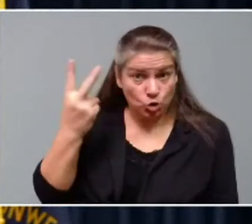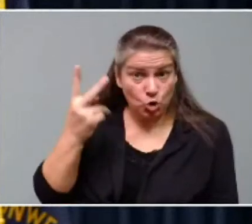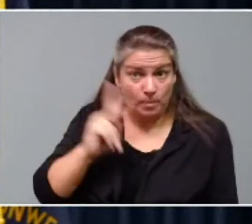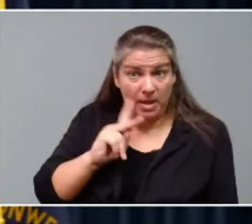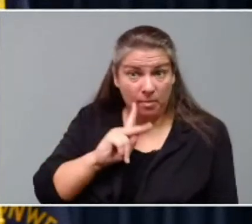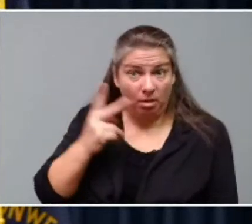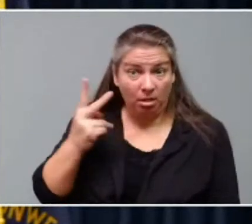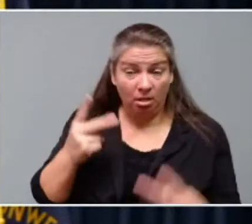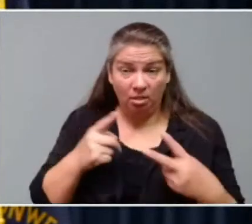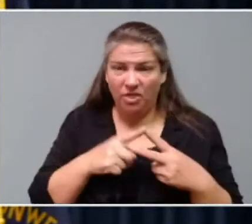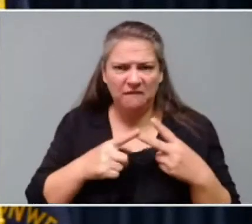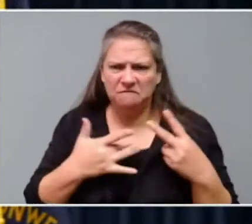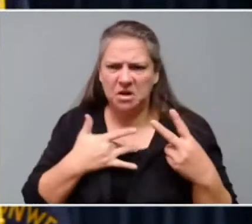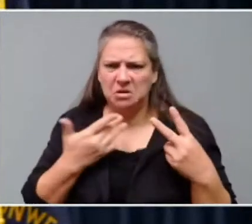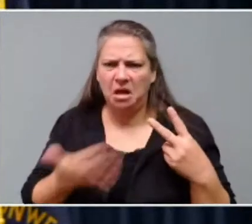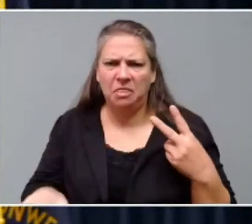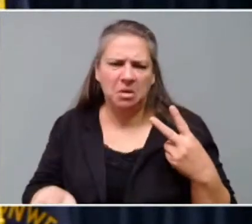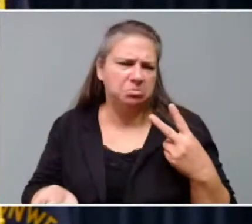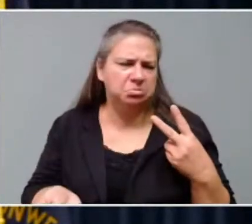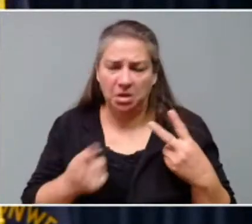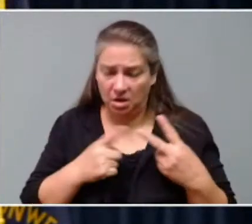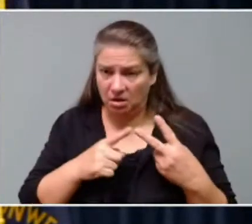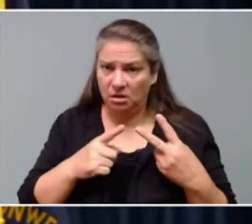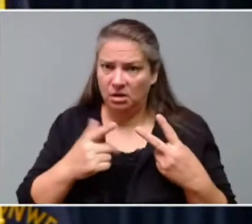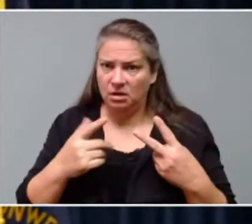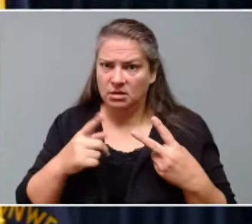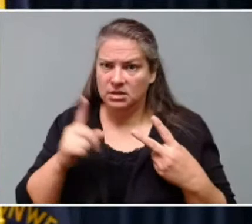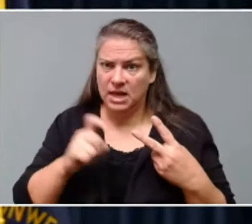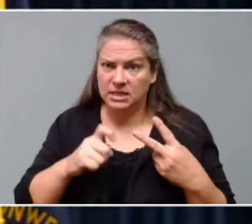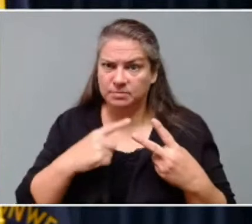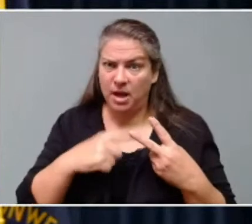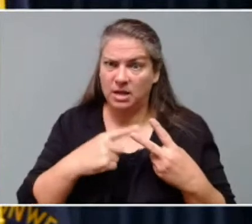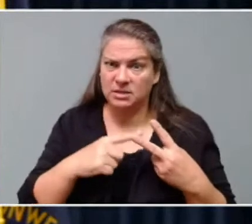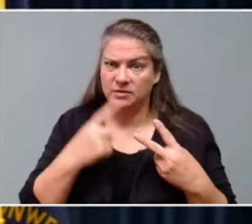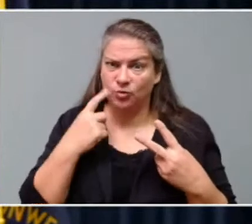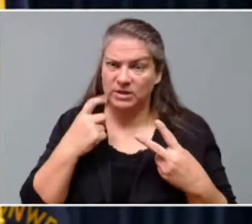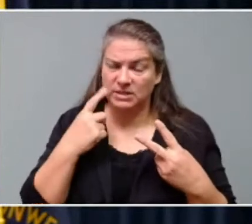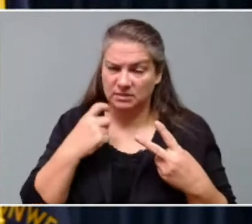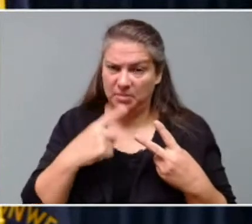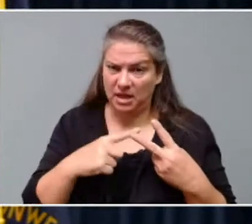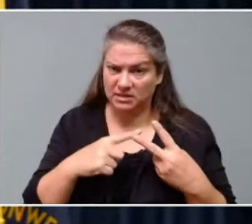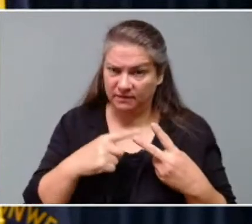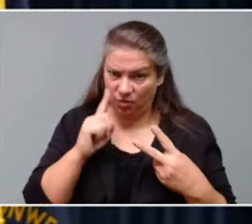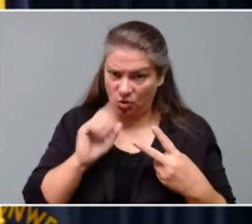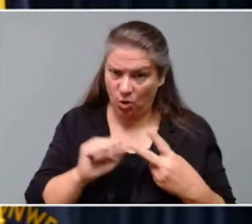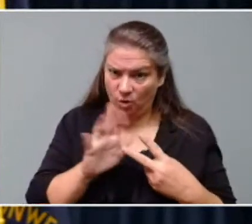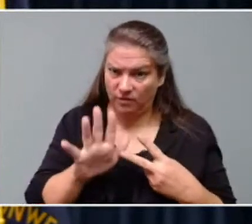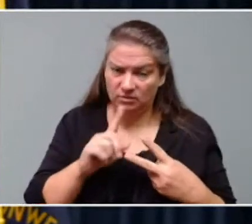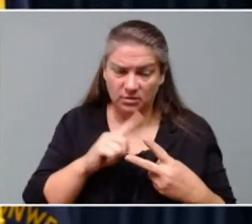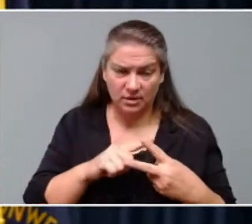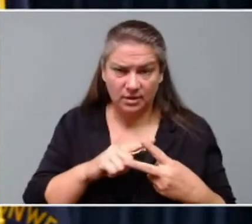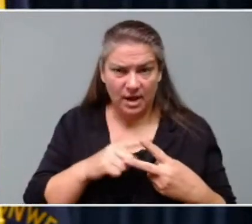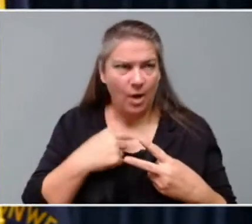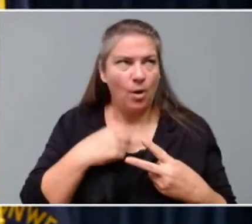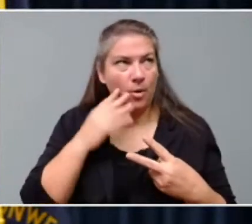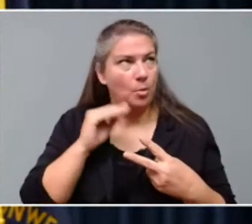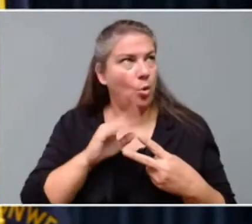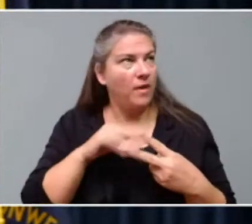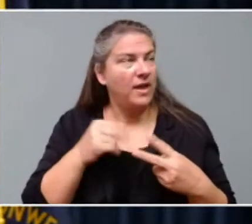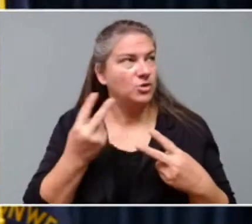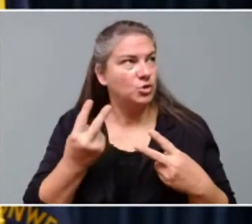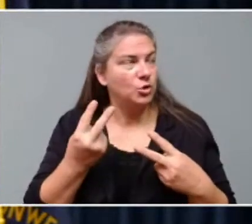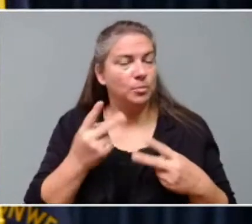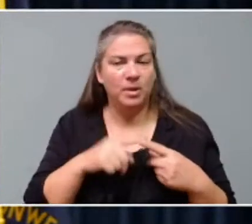asymptomatic that tested positive very recently. I know a lot more than that.